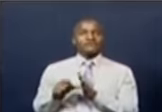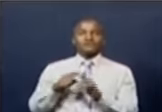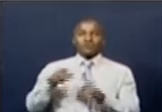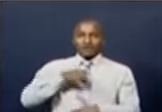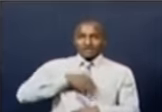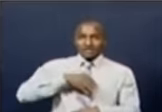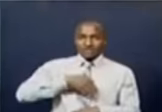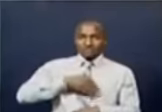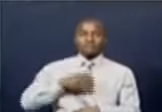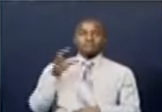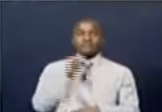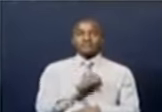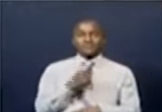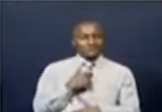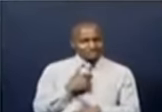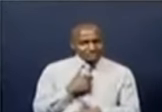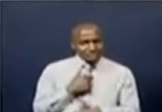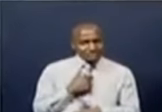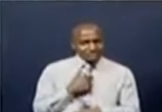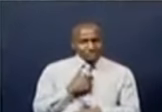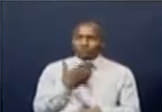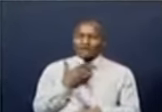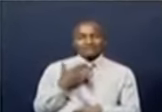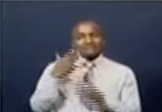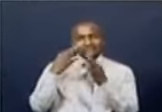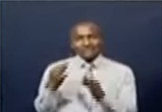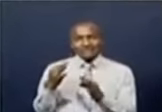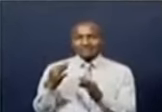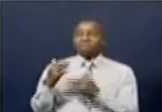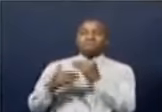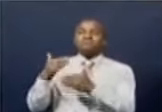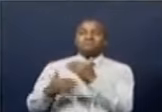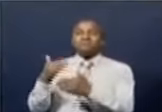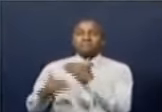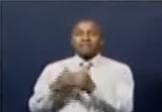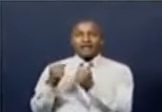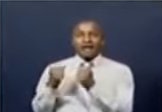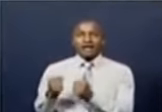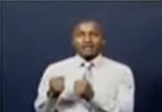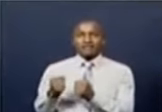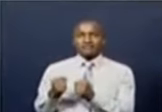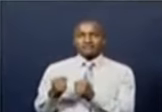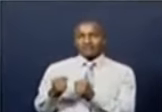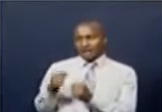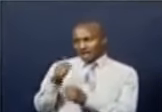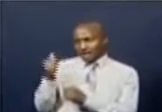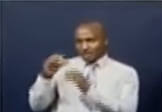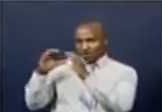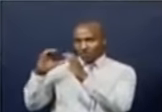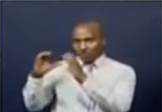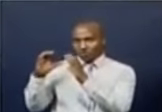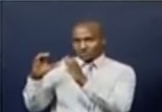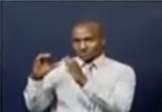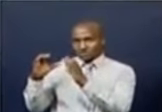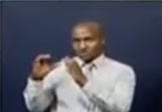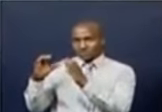Okay. And then we got scared midway. We wanted to take a risk, but we got scared midway when one of our legendary coach, Azra,